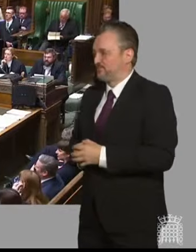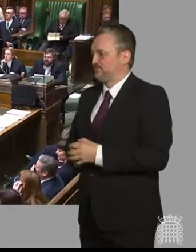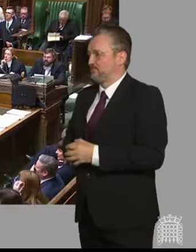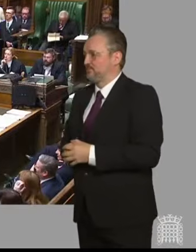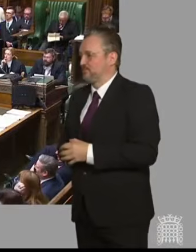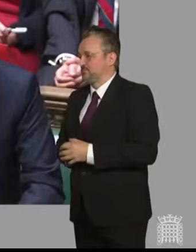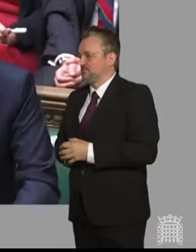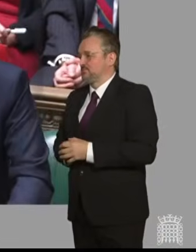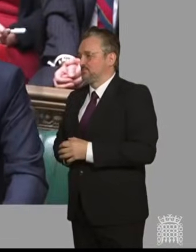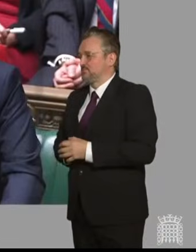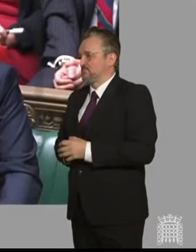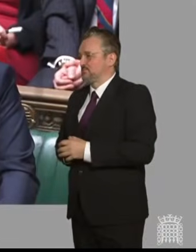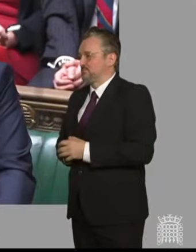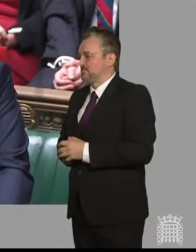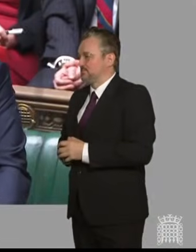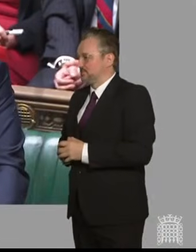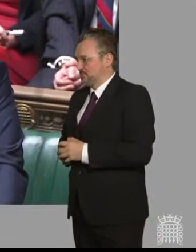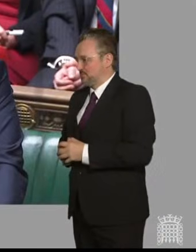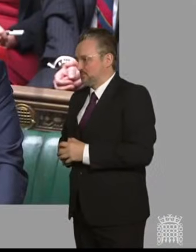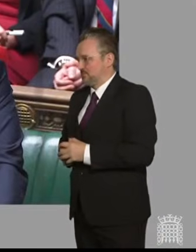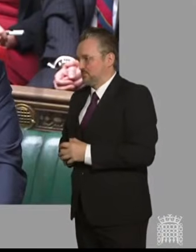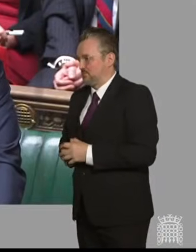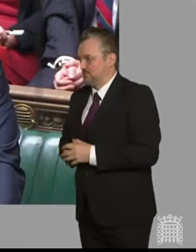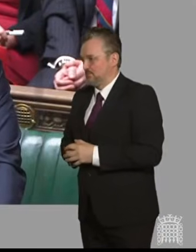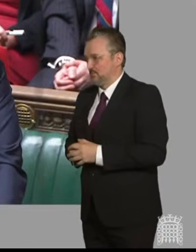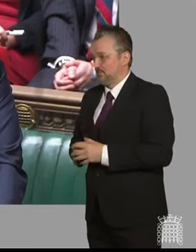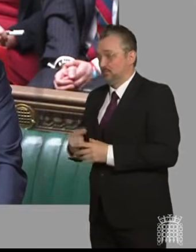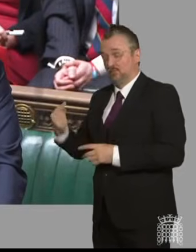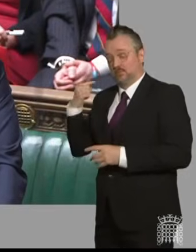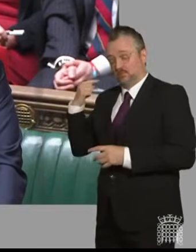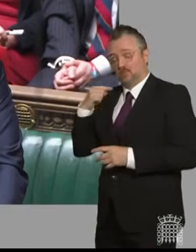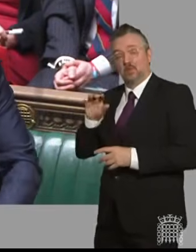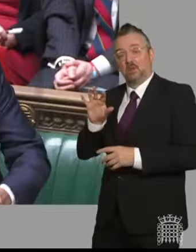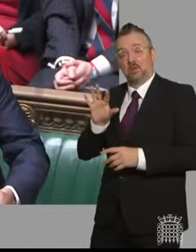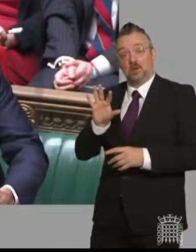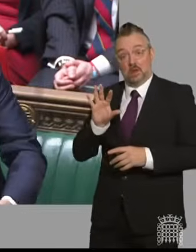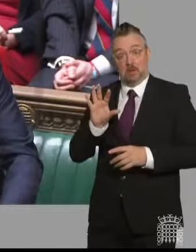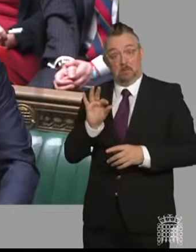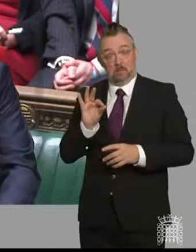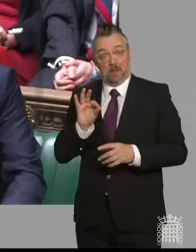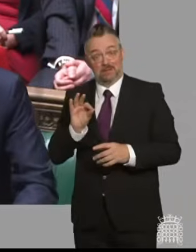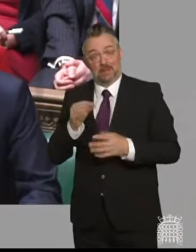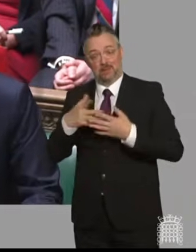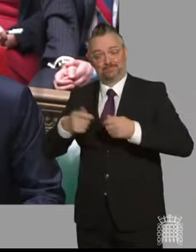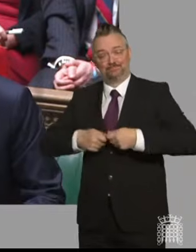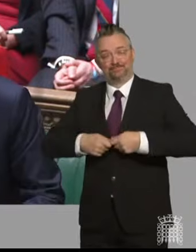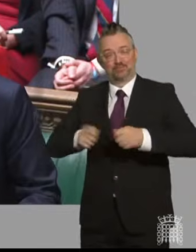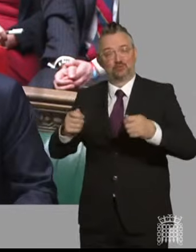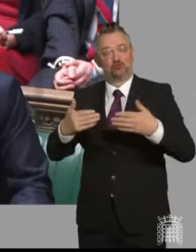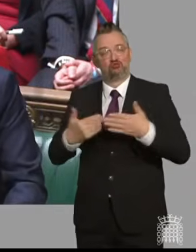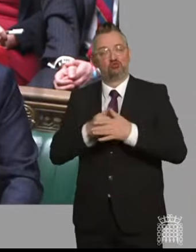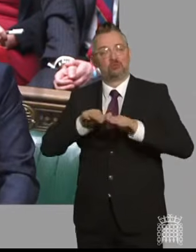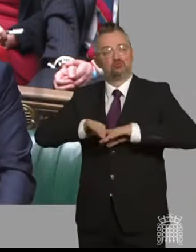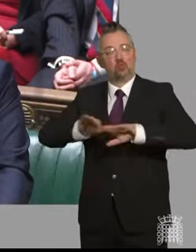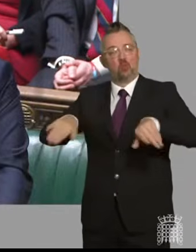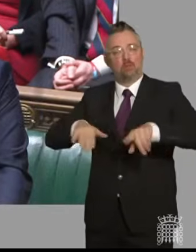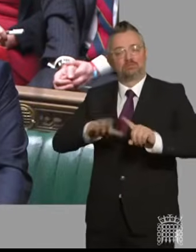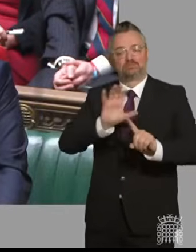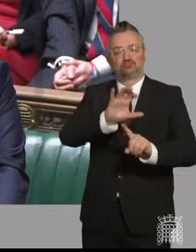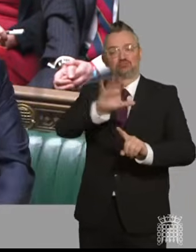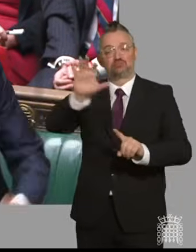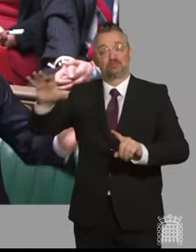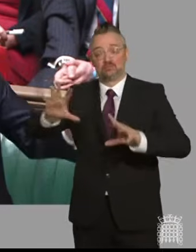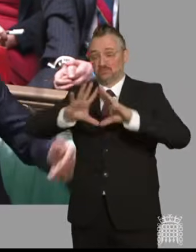launched a consultation on the largest ever rollout of new bathing water sites. 27 potential new bathing waters in